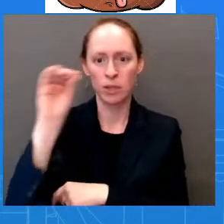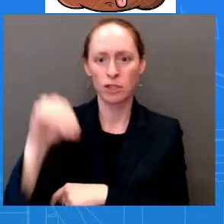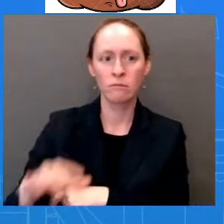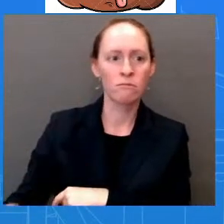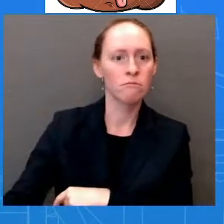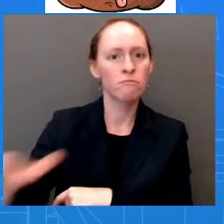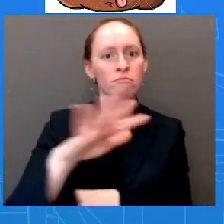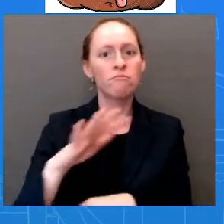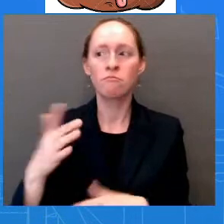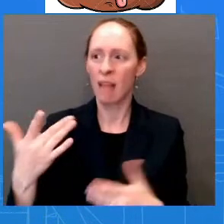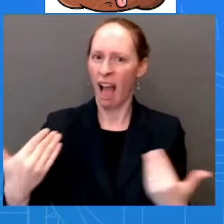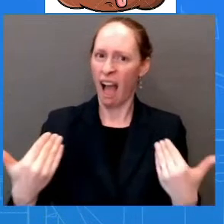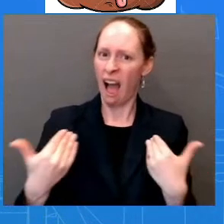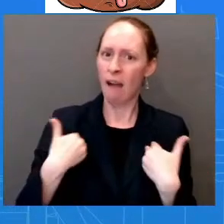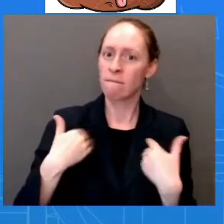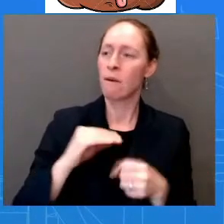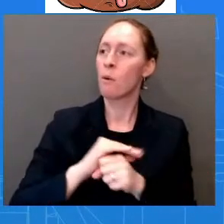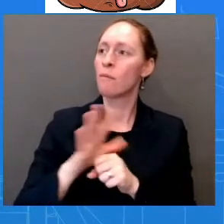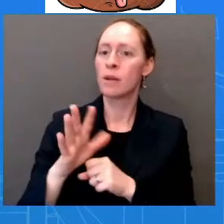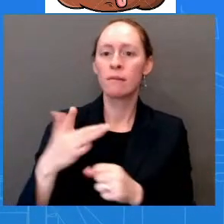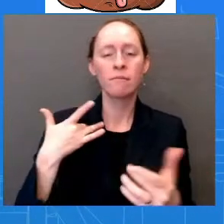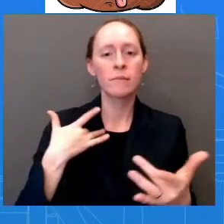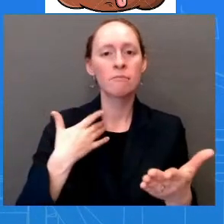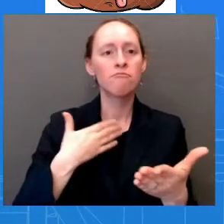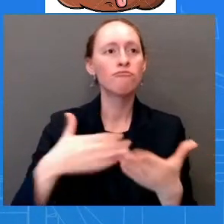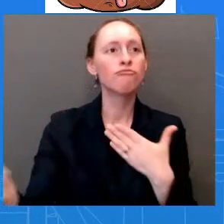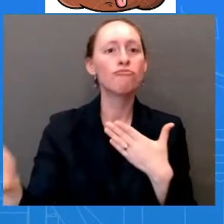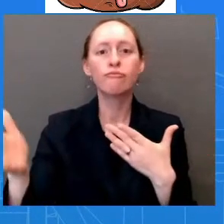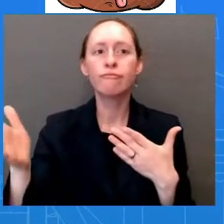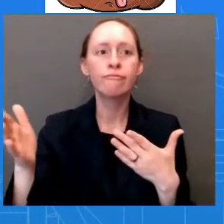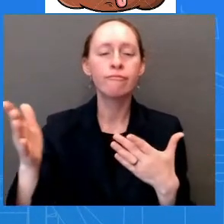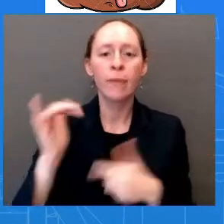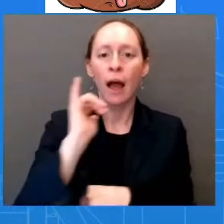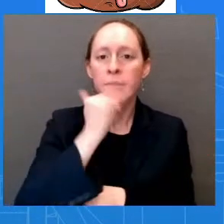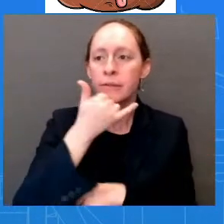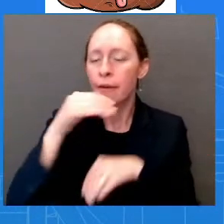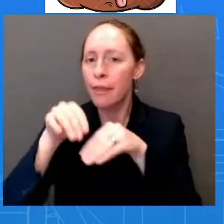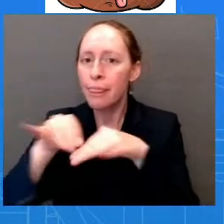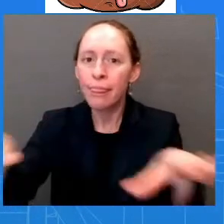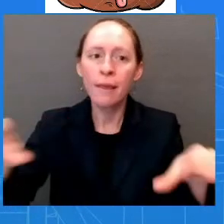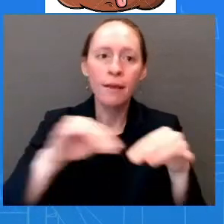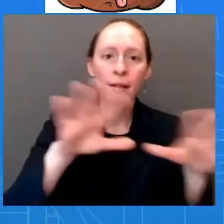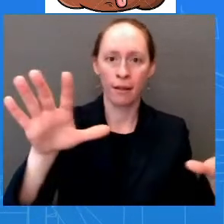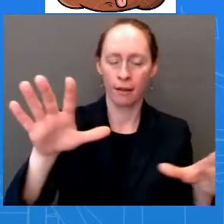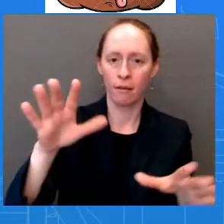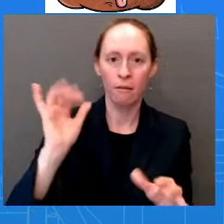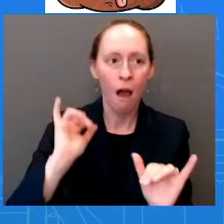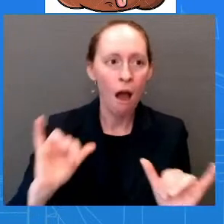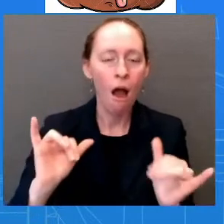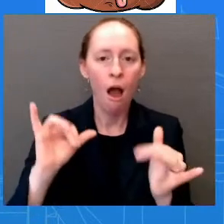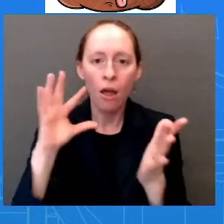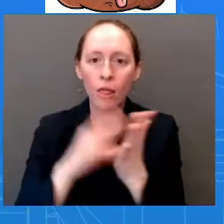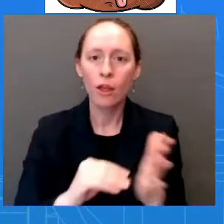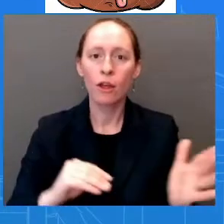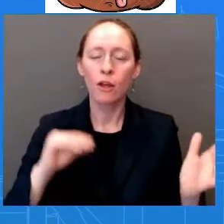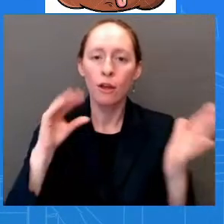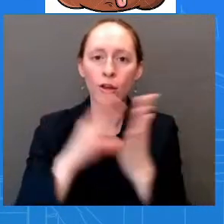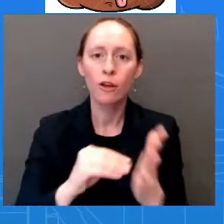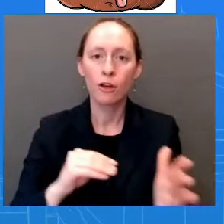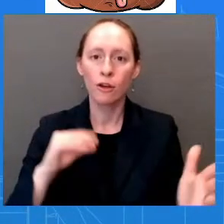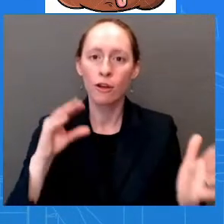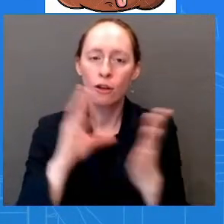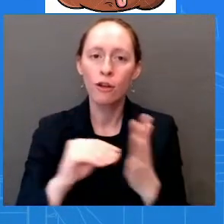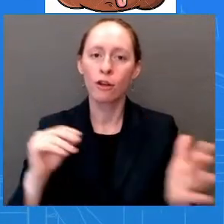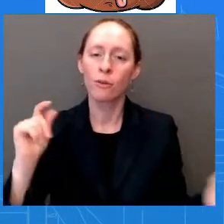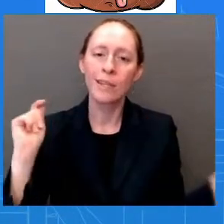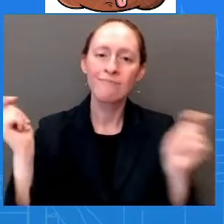get to March, April, and May, they will change. Understandably, that leads to a question on the part of the public is